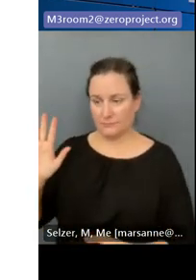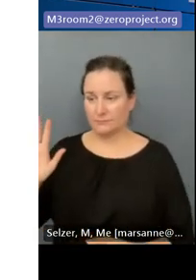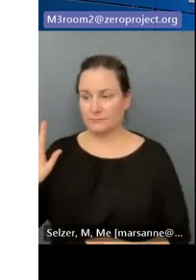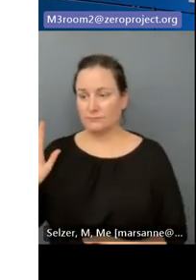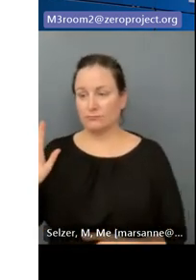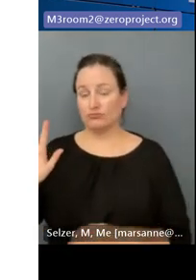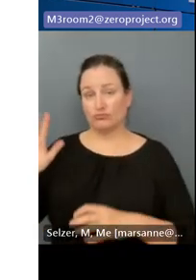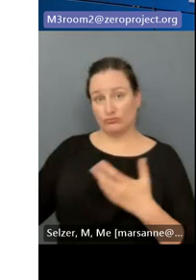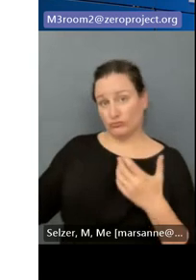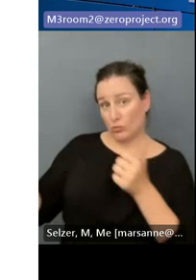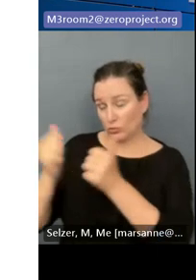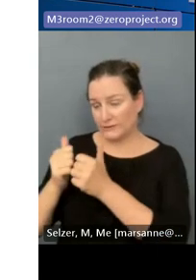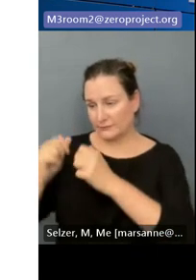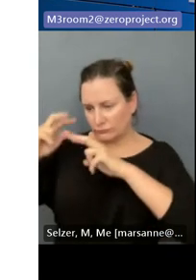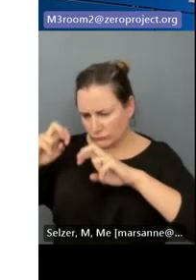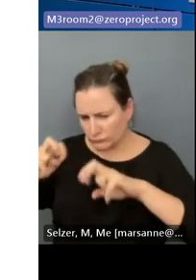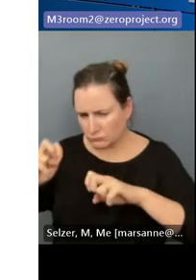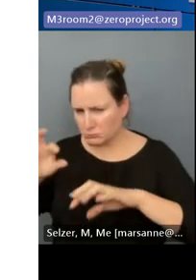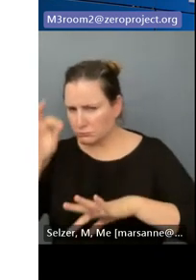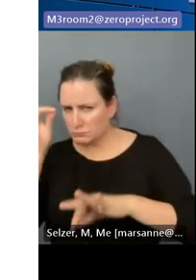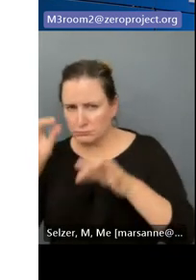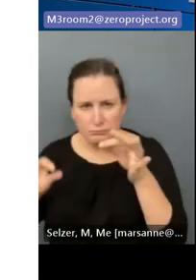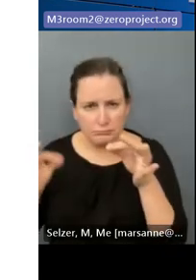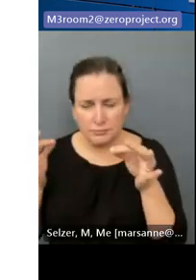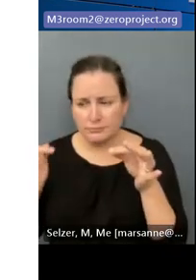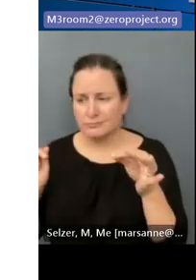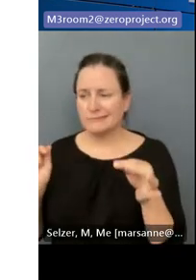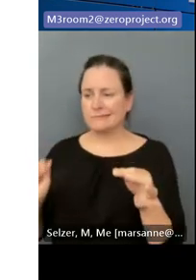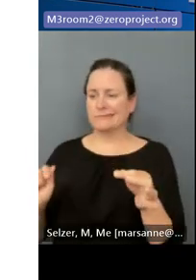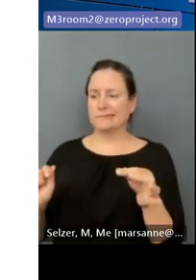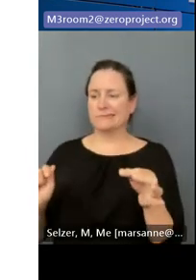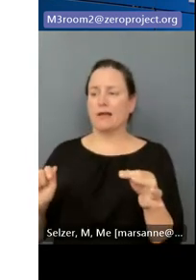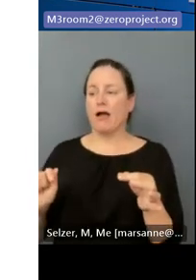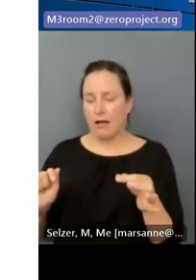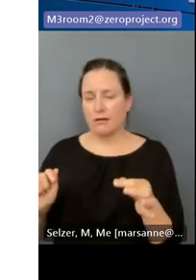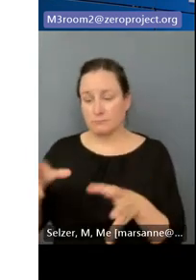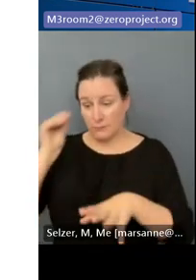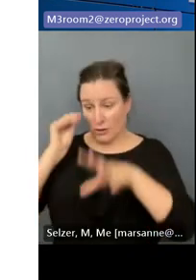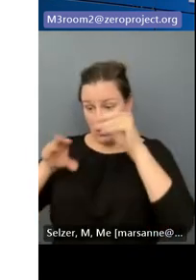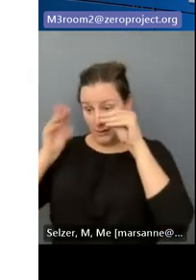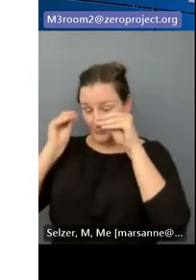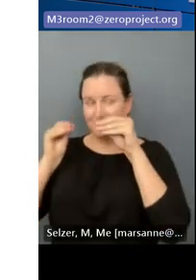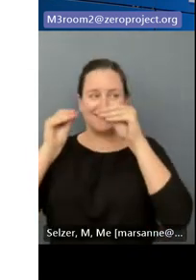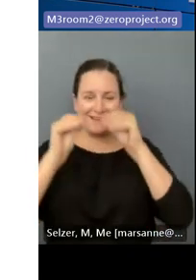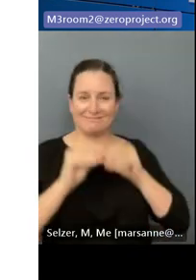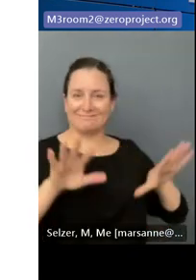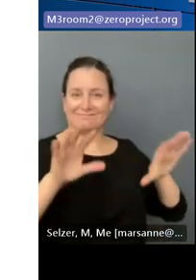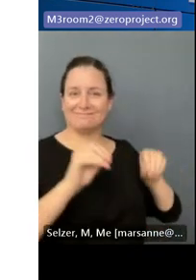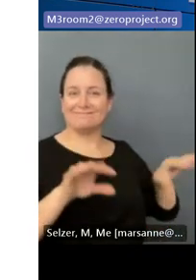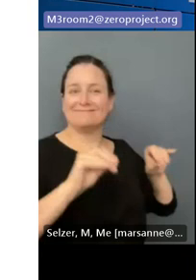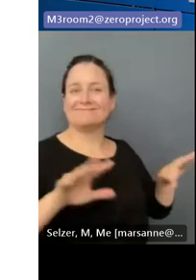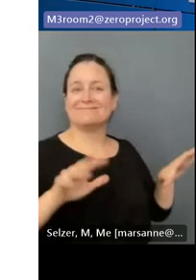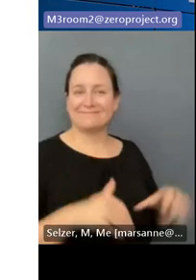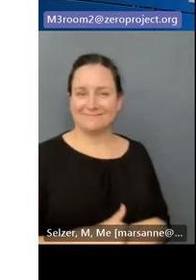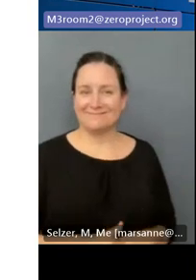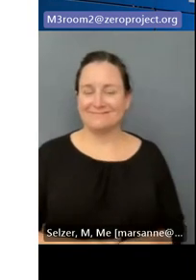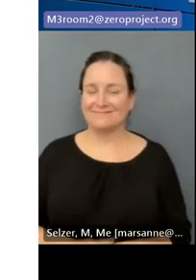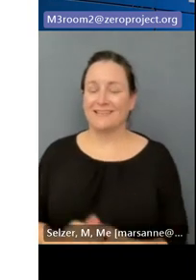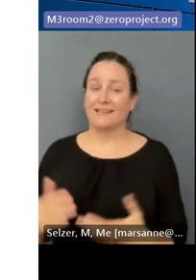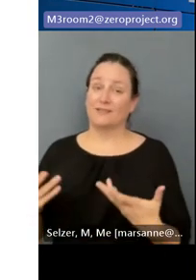sometimes I feel me. We close in the, our universe, the inclusion, but the